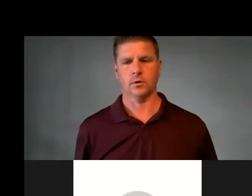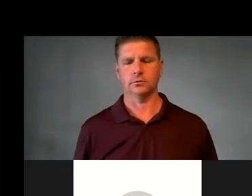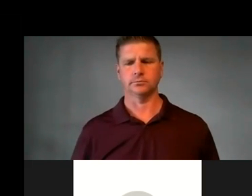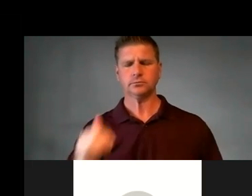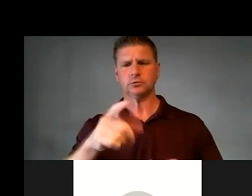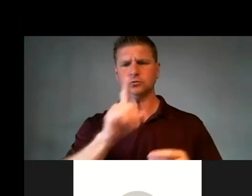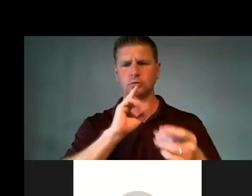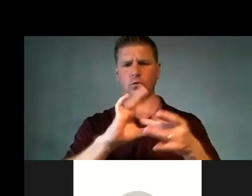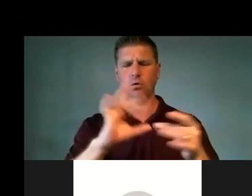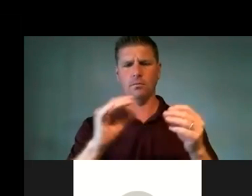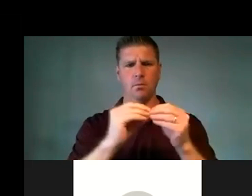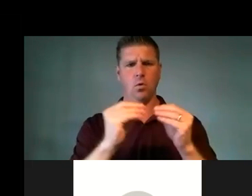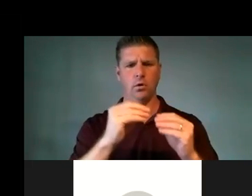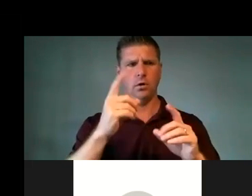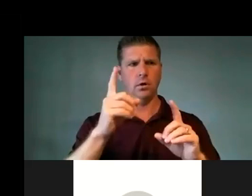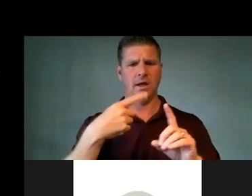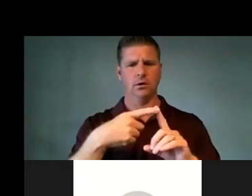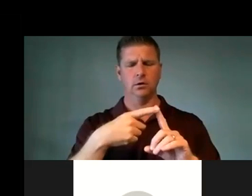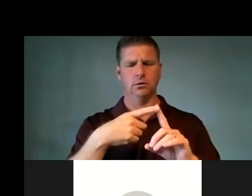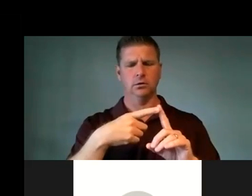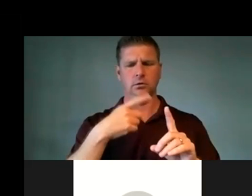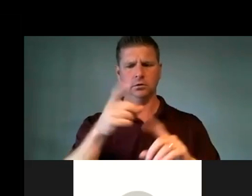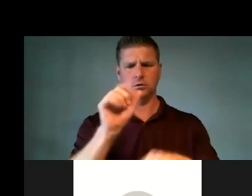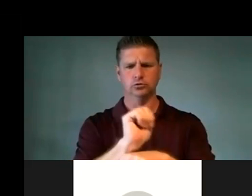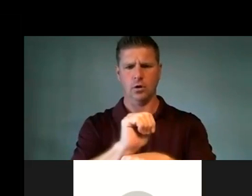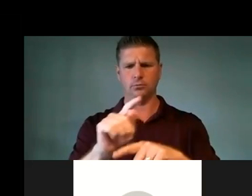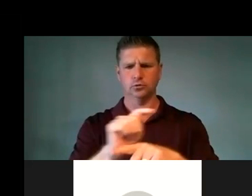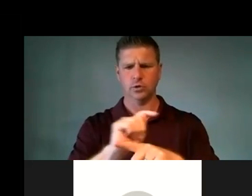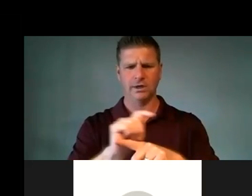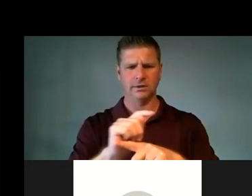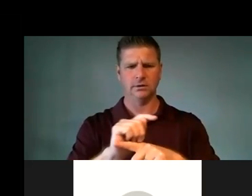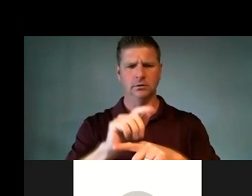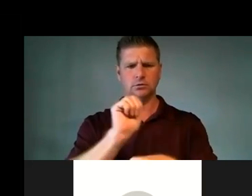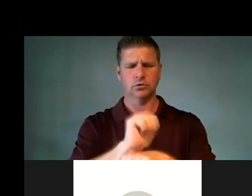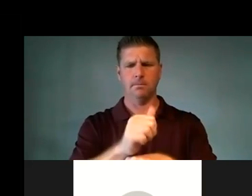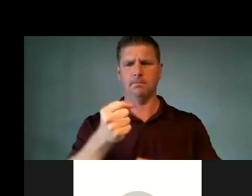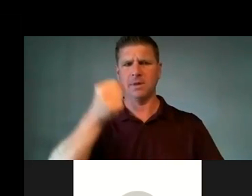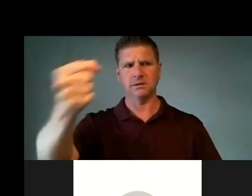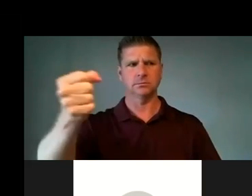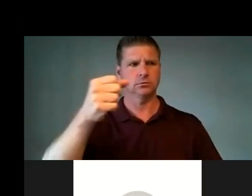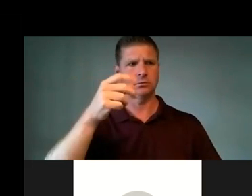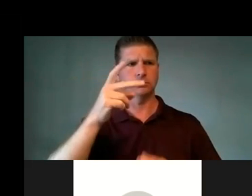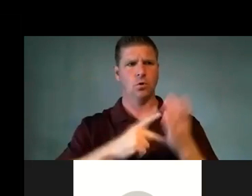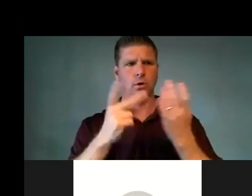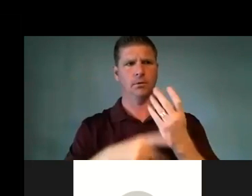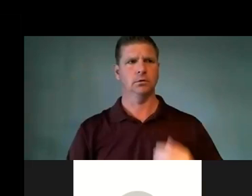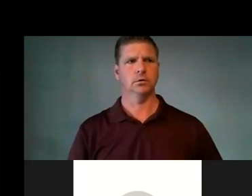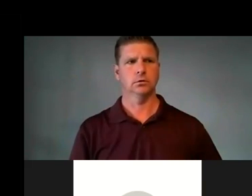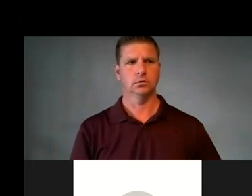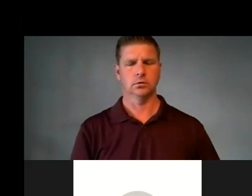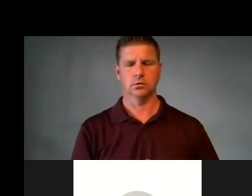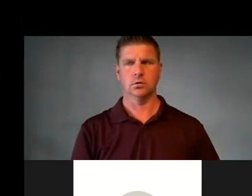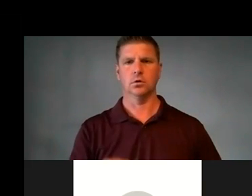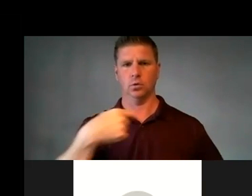say a little bit more about the job training or job placement program that you're contemplating? Absolutely.